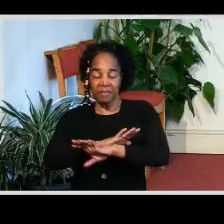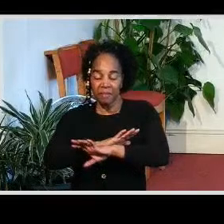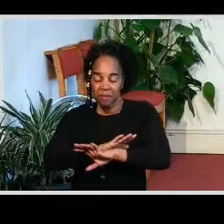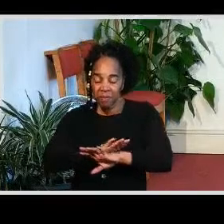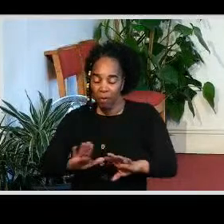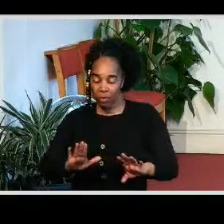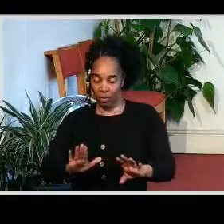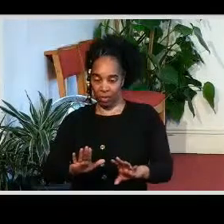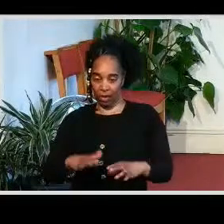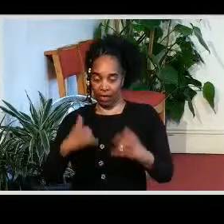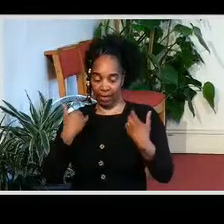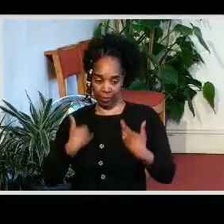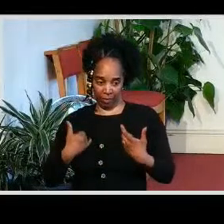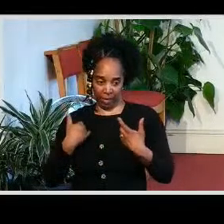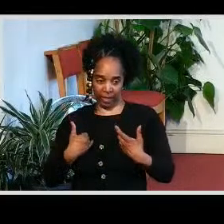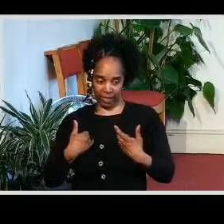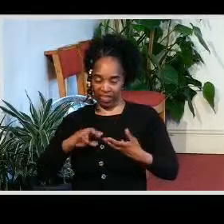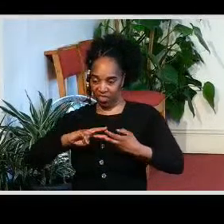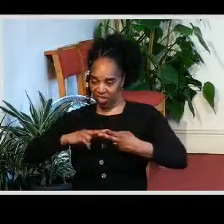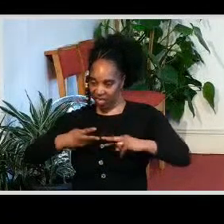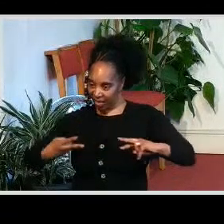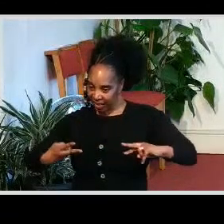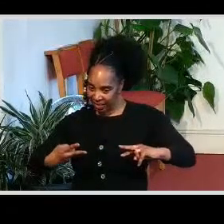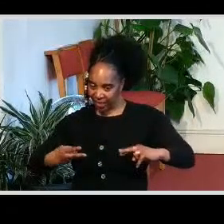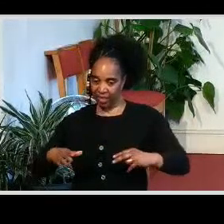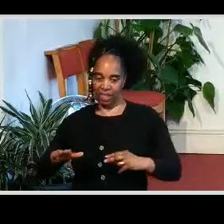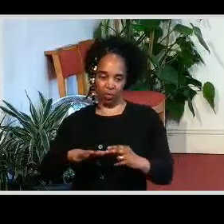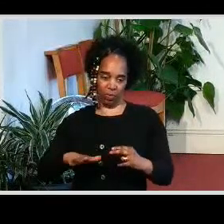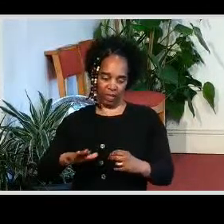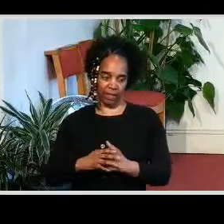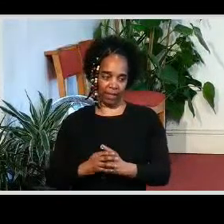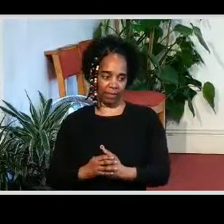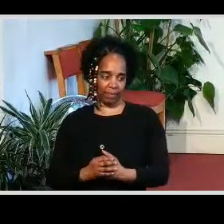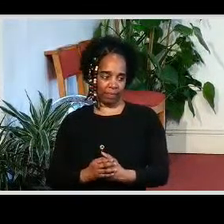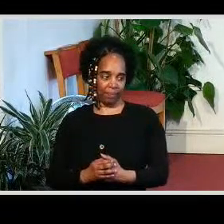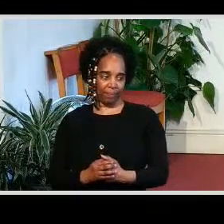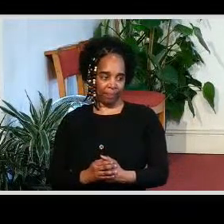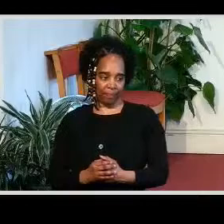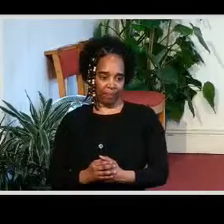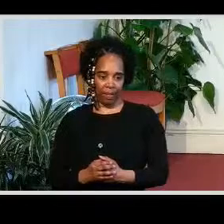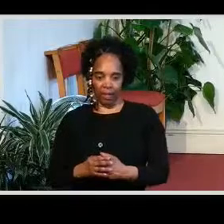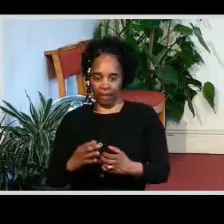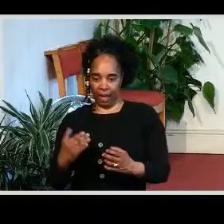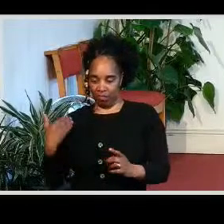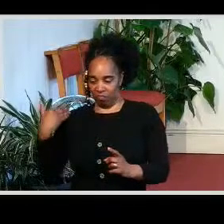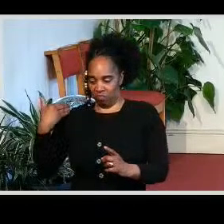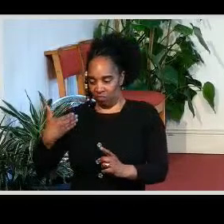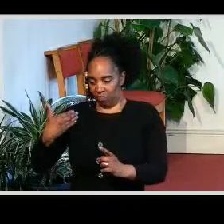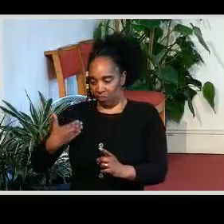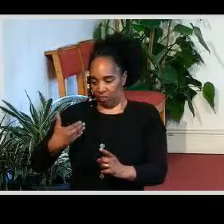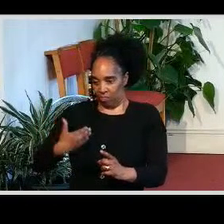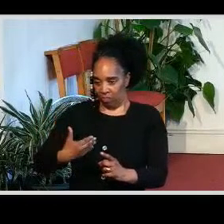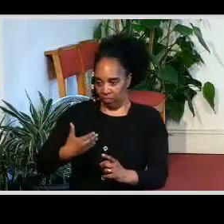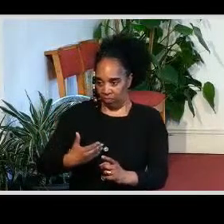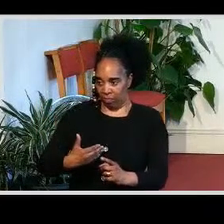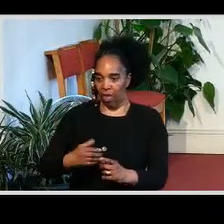an illness. It's a condition which is either inherited through genetic